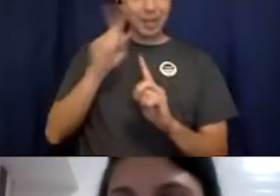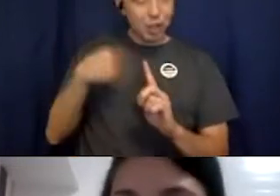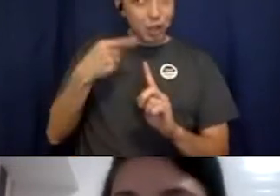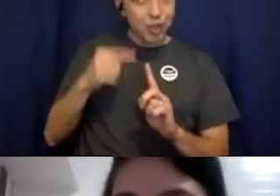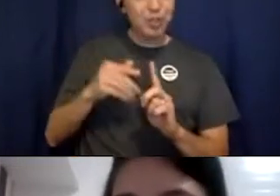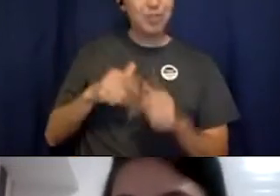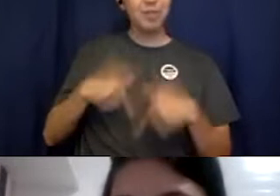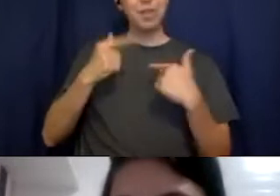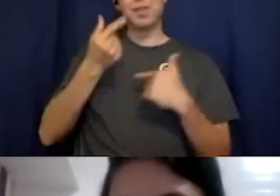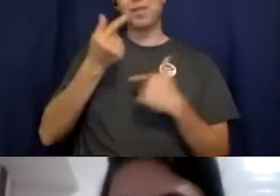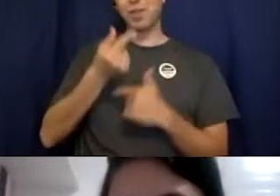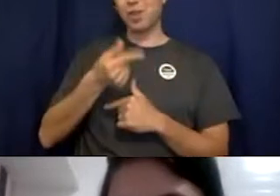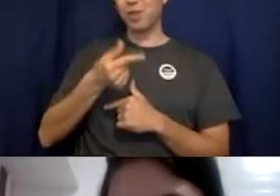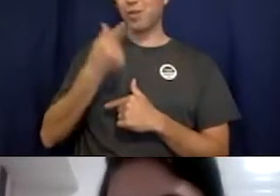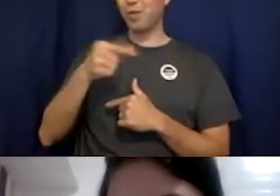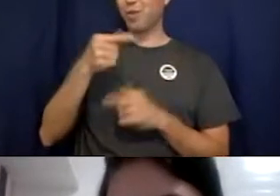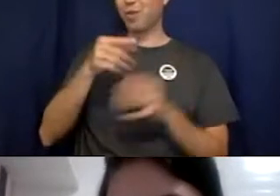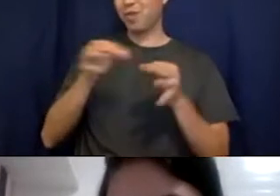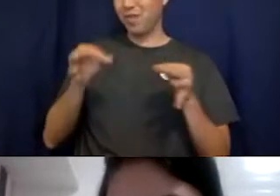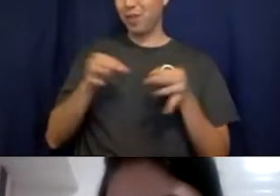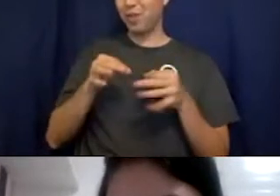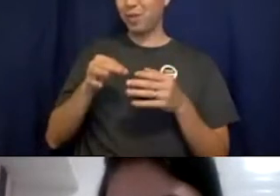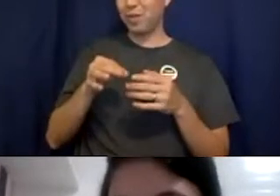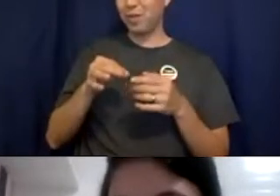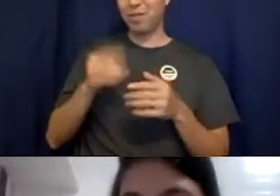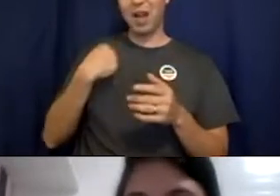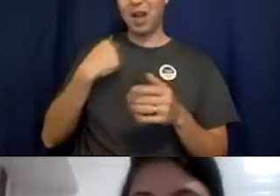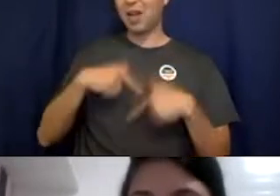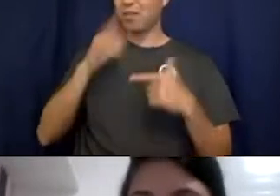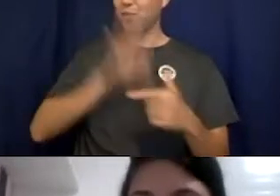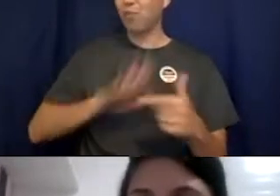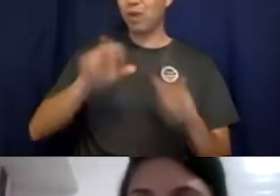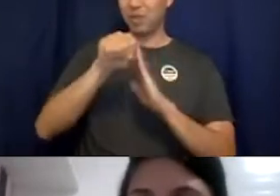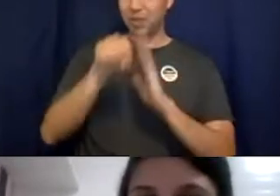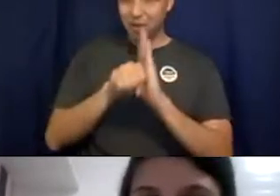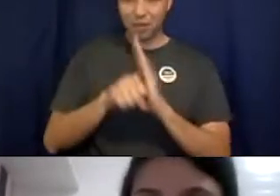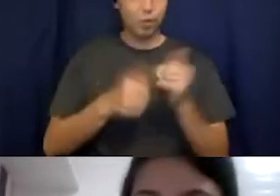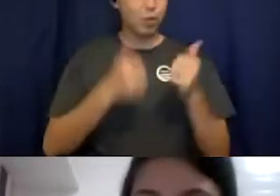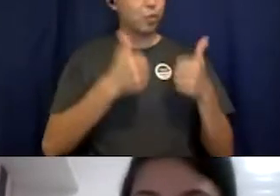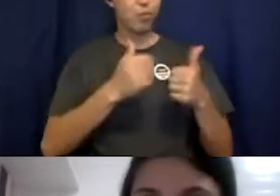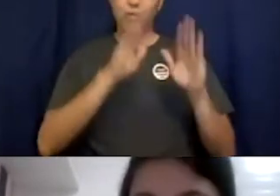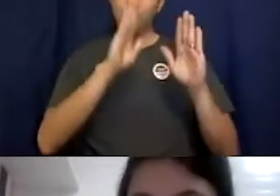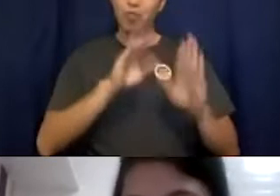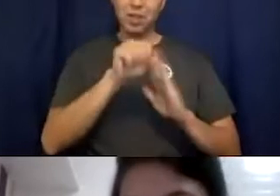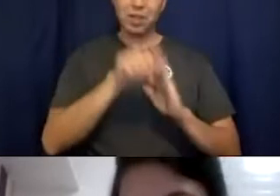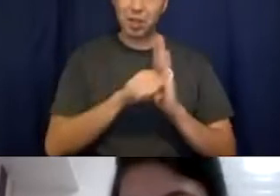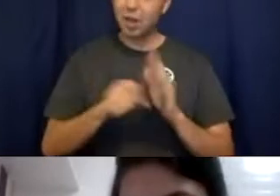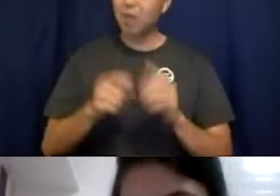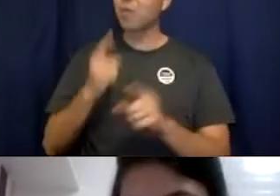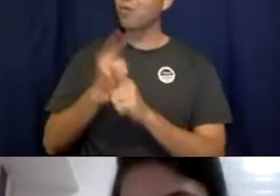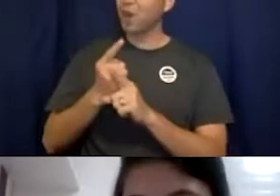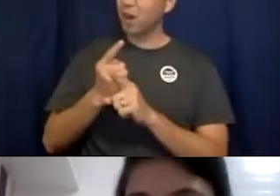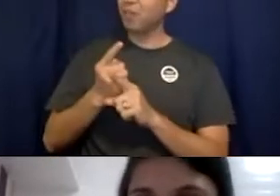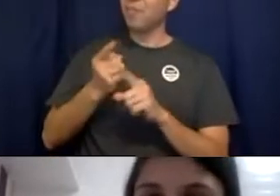have two dogs? I have two porgies. This is Baker. Oh, fun. And that's Watson.